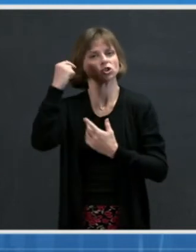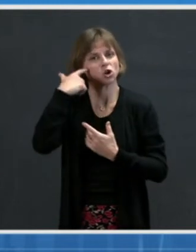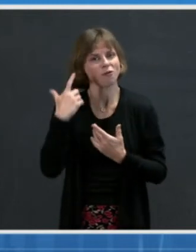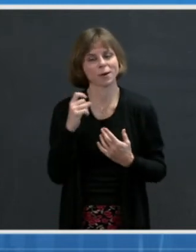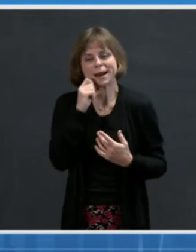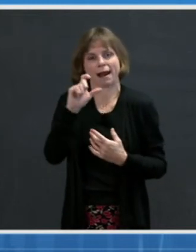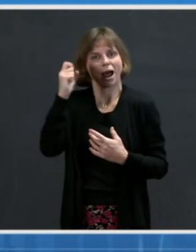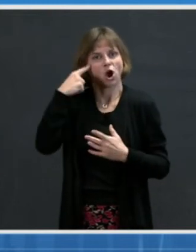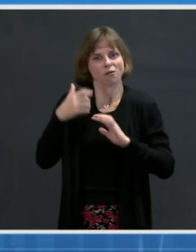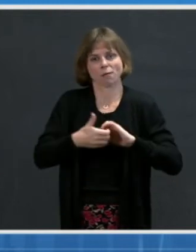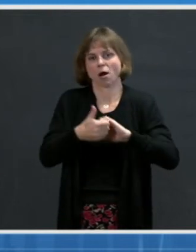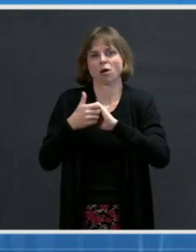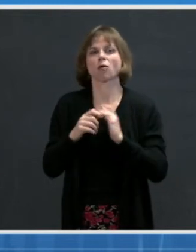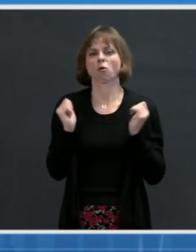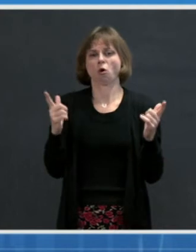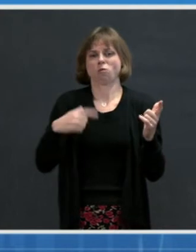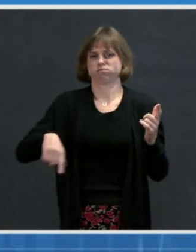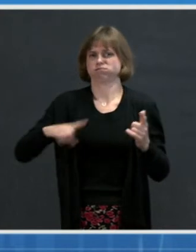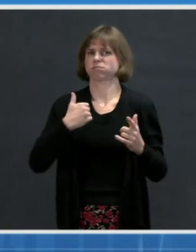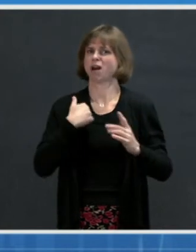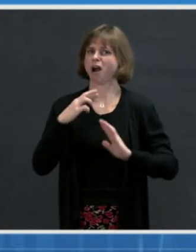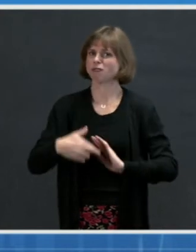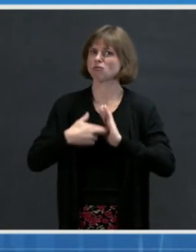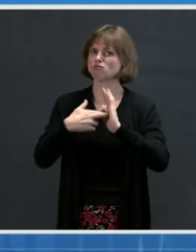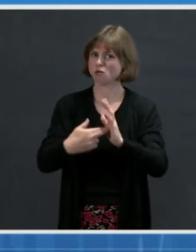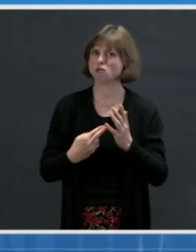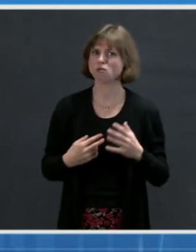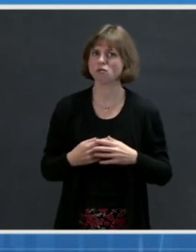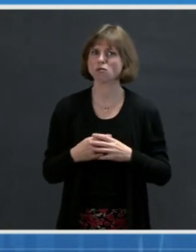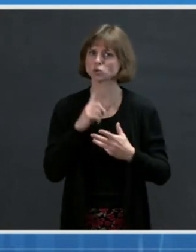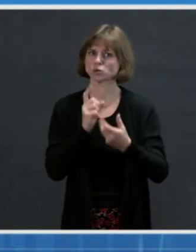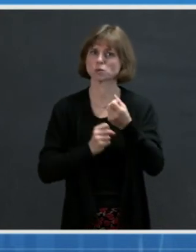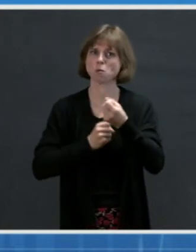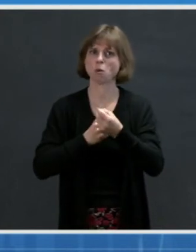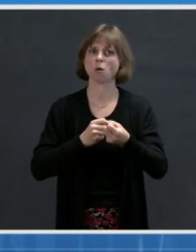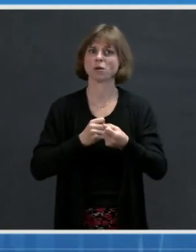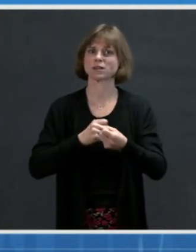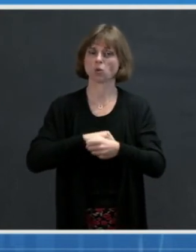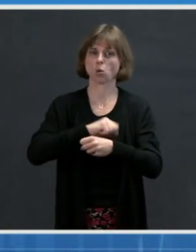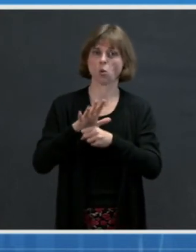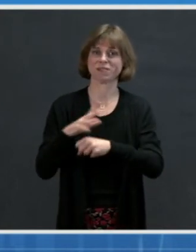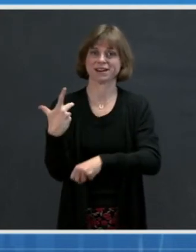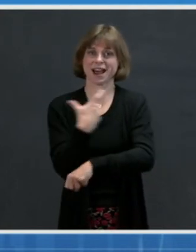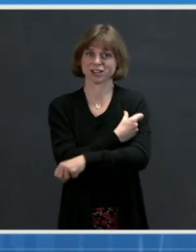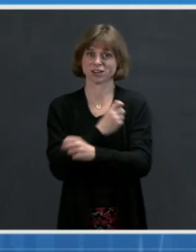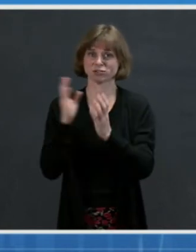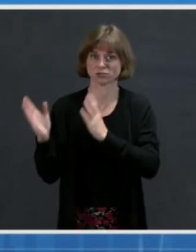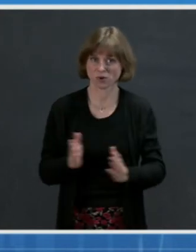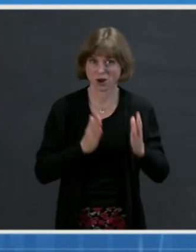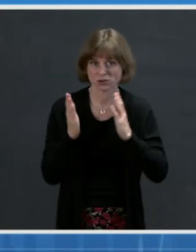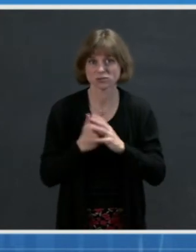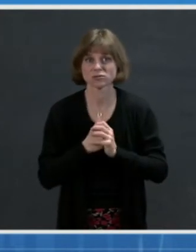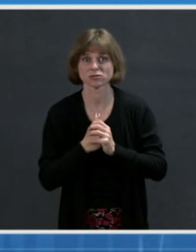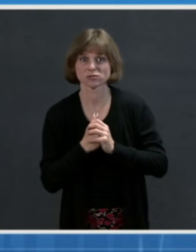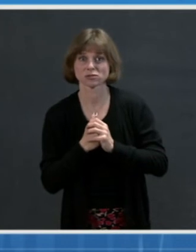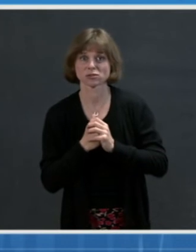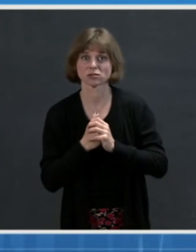business has a role to play in supporting our nation's COVID-19 vaccination strategy. We learned